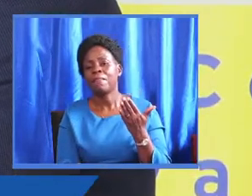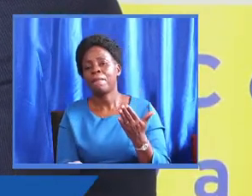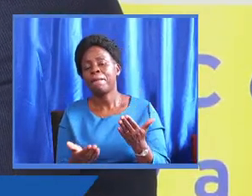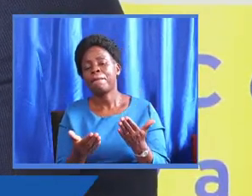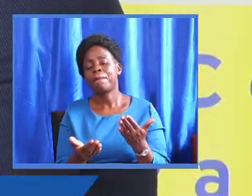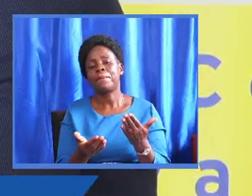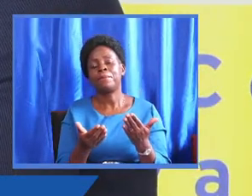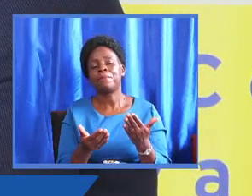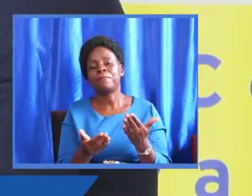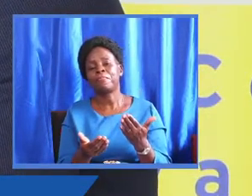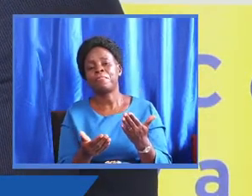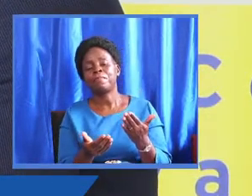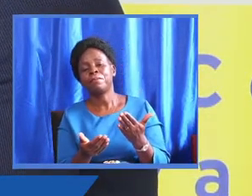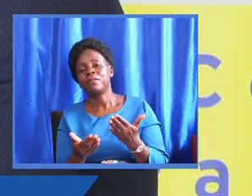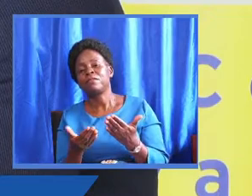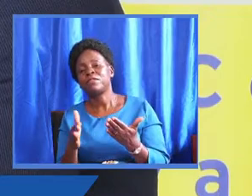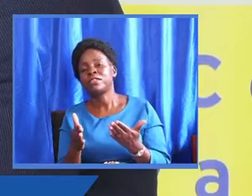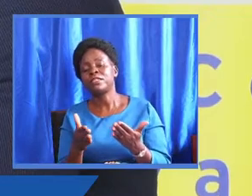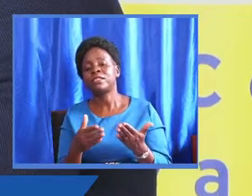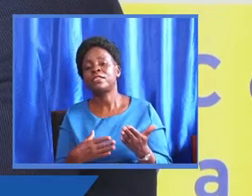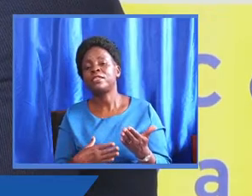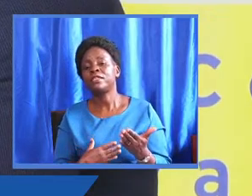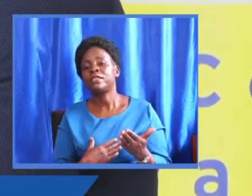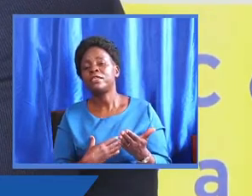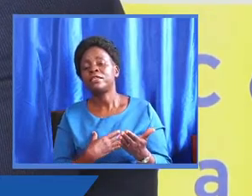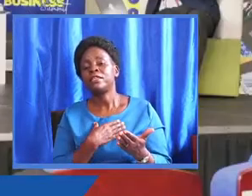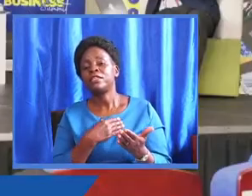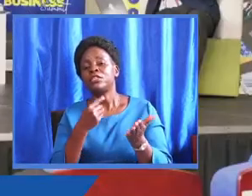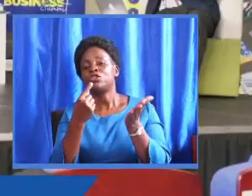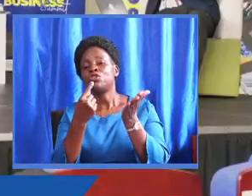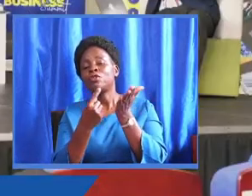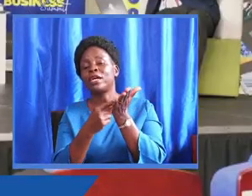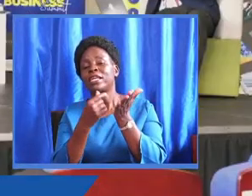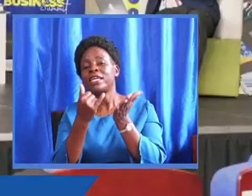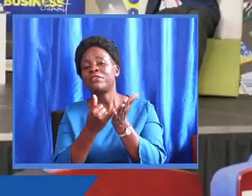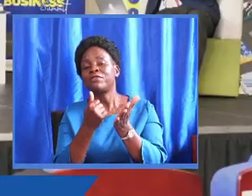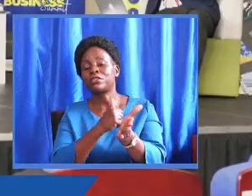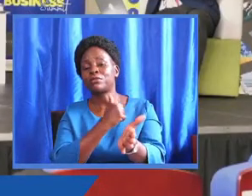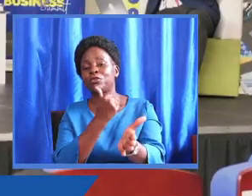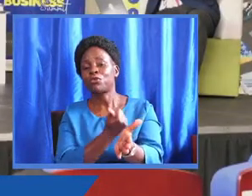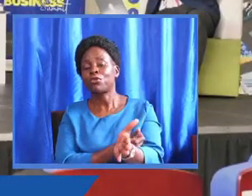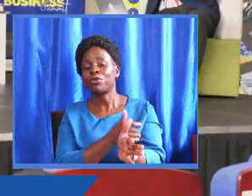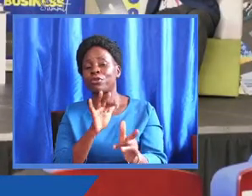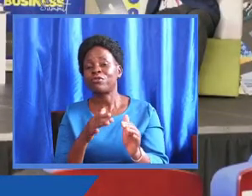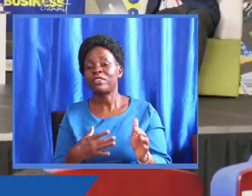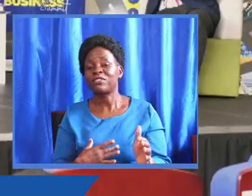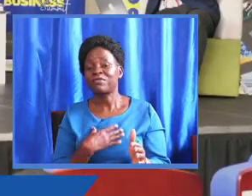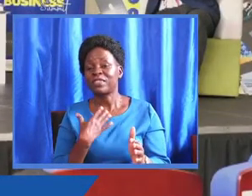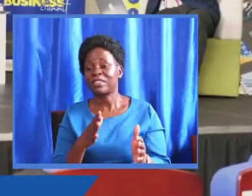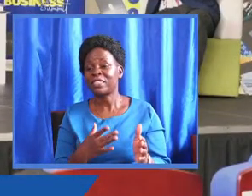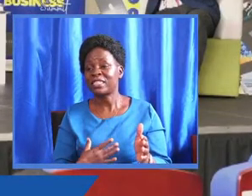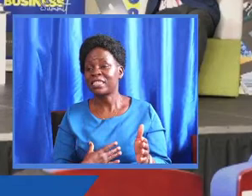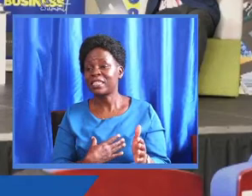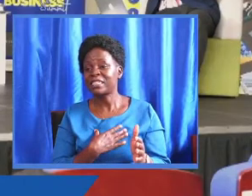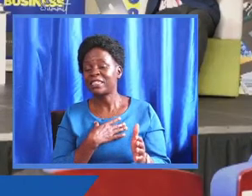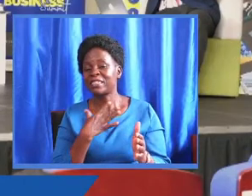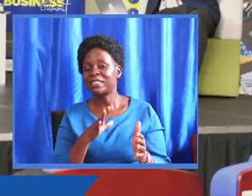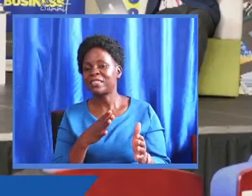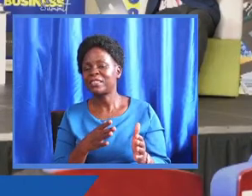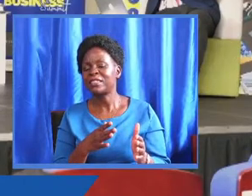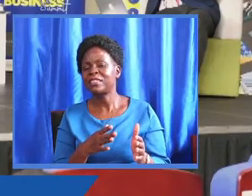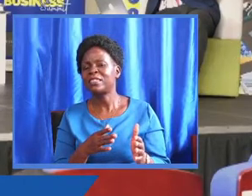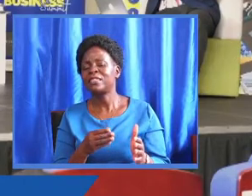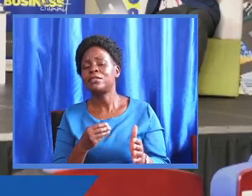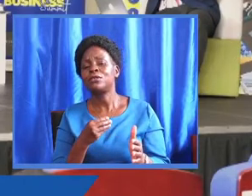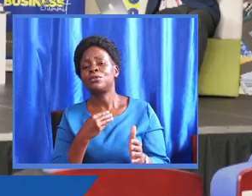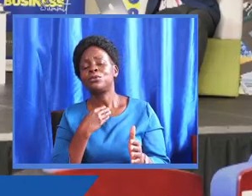you ever visited Ugandan Investment Authority offices? Mm-hmm. Have you ever been there? Yes. Have you